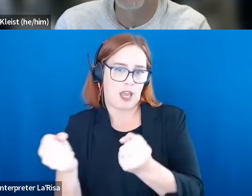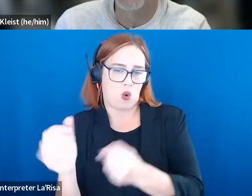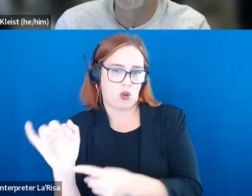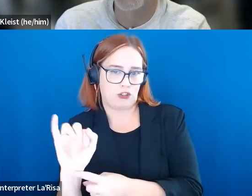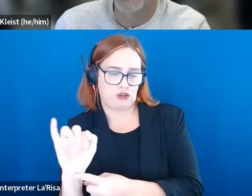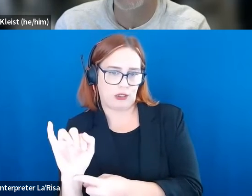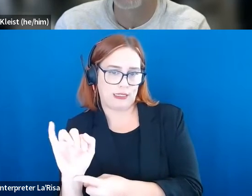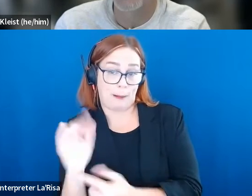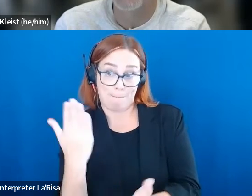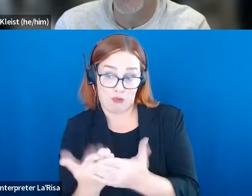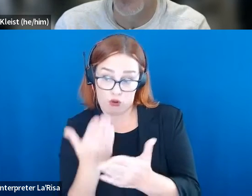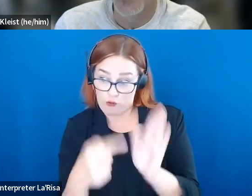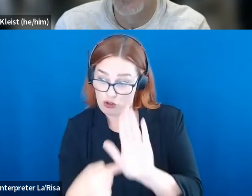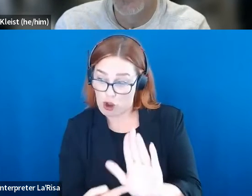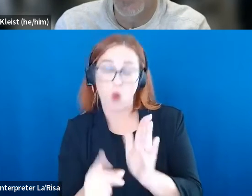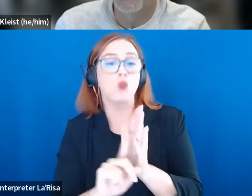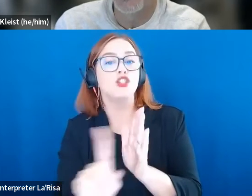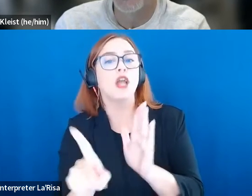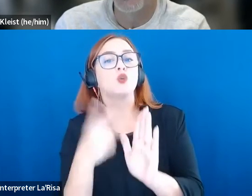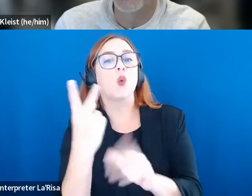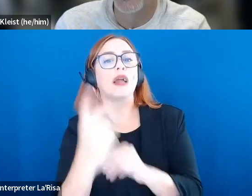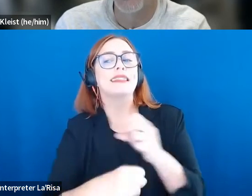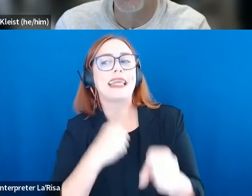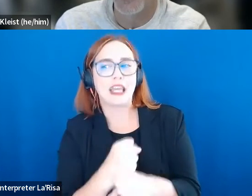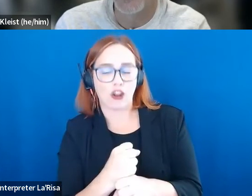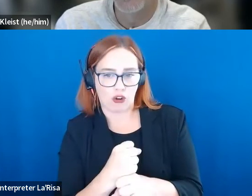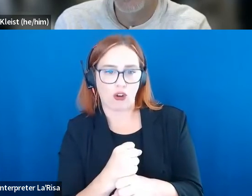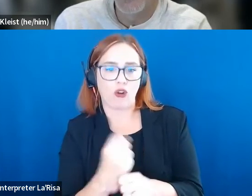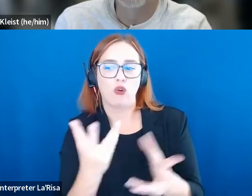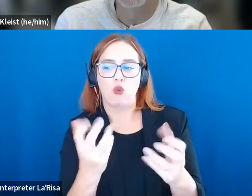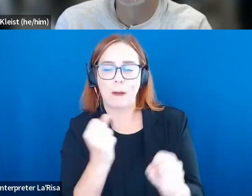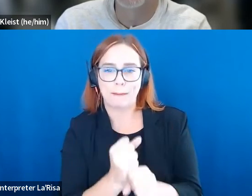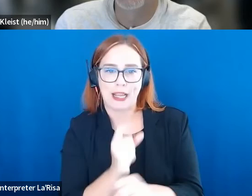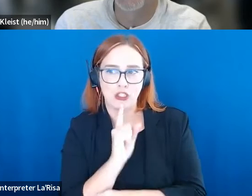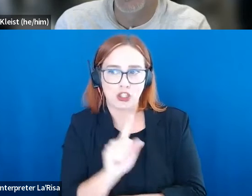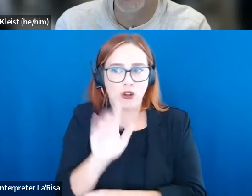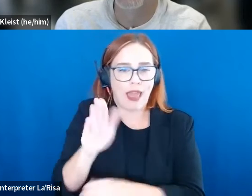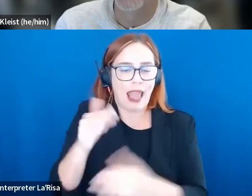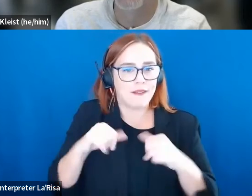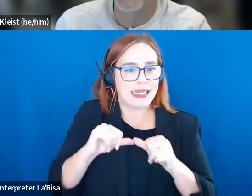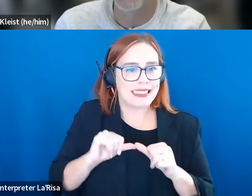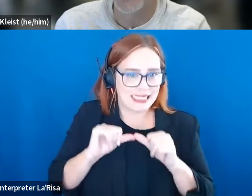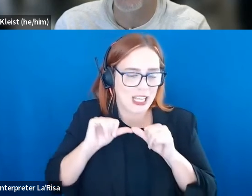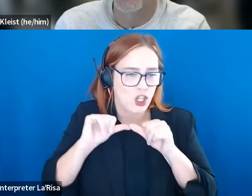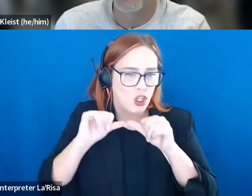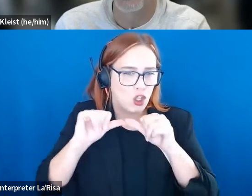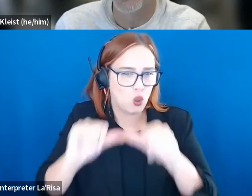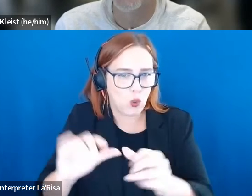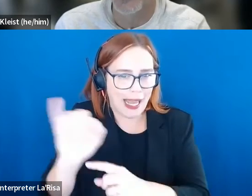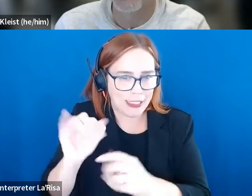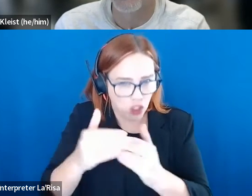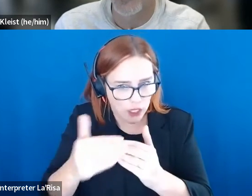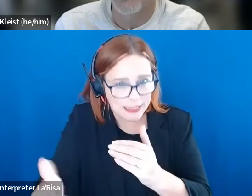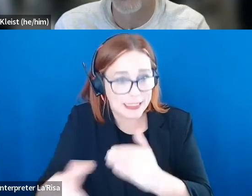that insurance. We check it twice a year just to ensure that they have continued insurance on their vehicle if they're going to